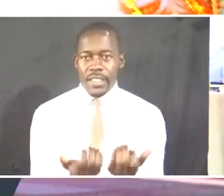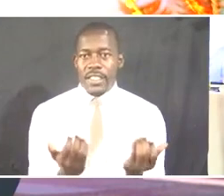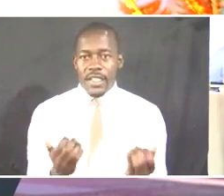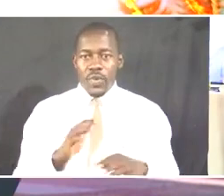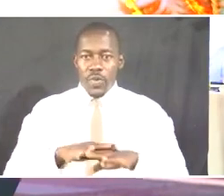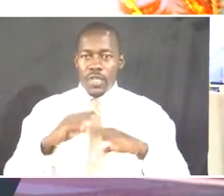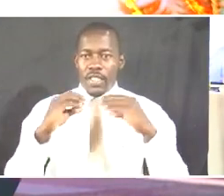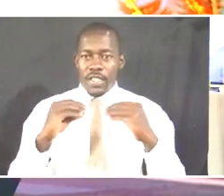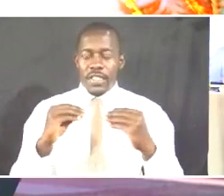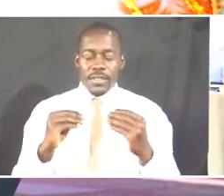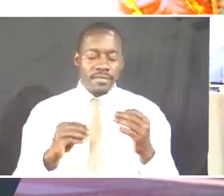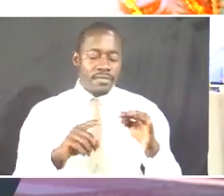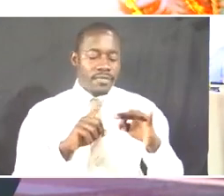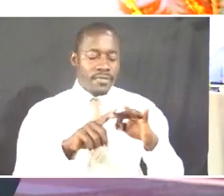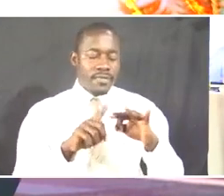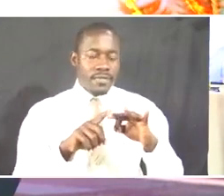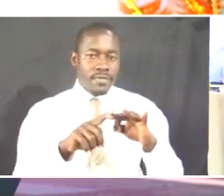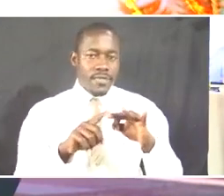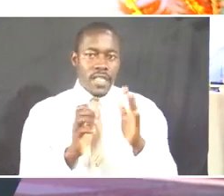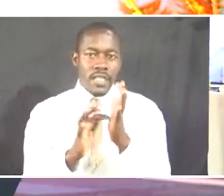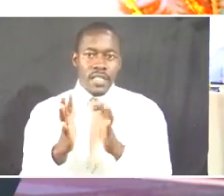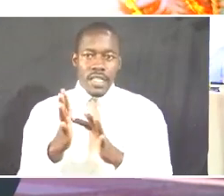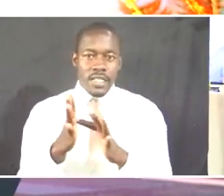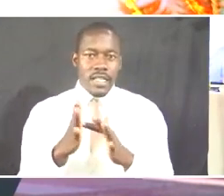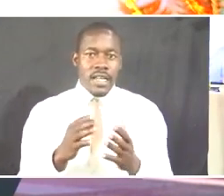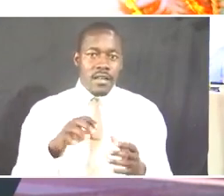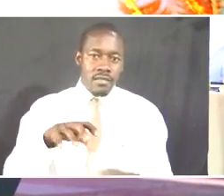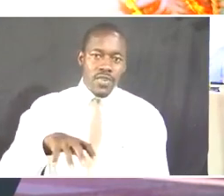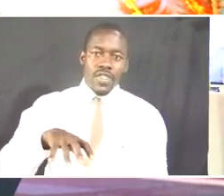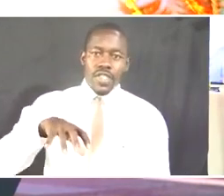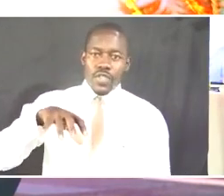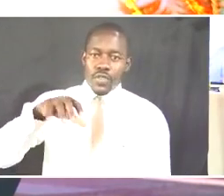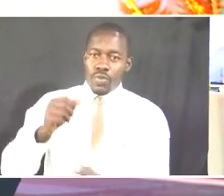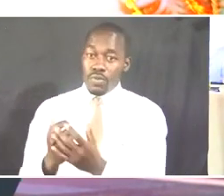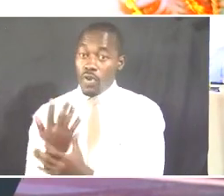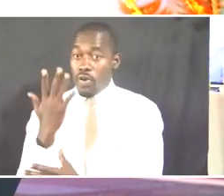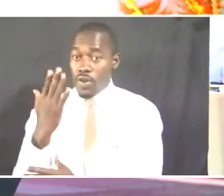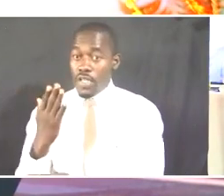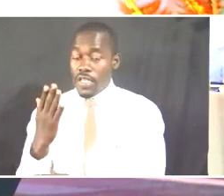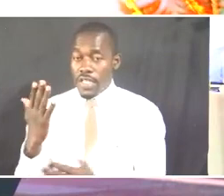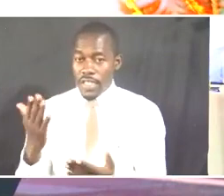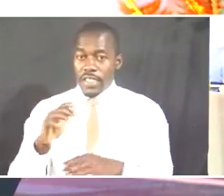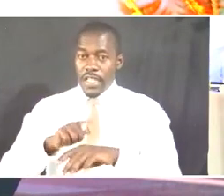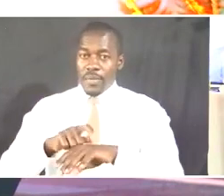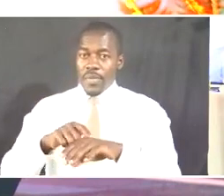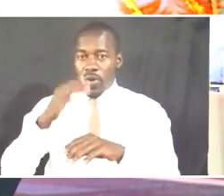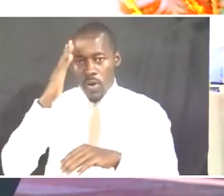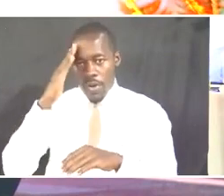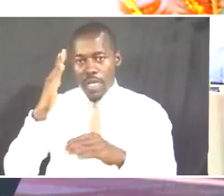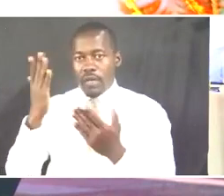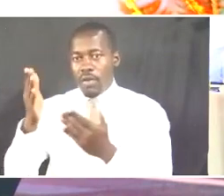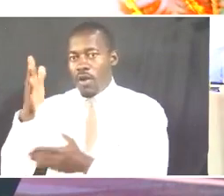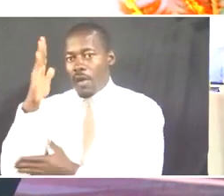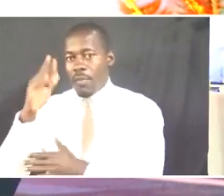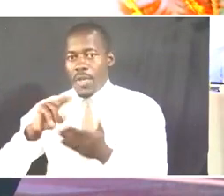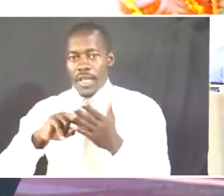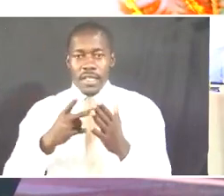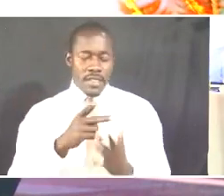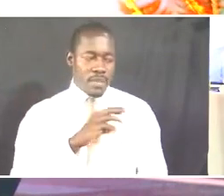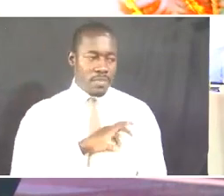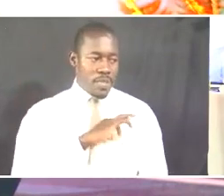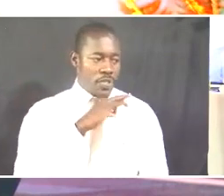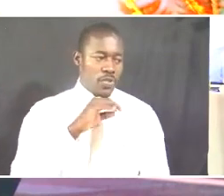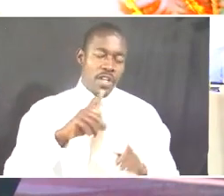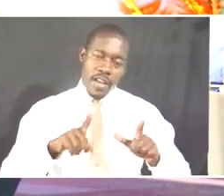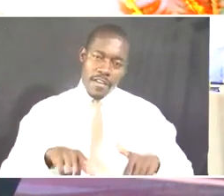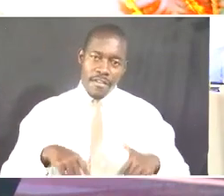three, that Jesus grew in favor with God, first with God. Mm-hmm. It means spiritually. That